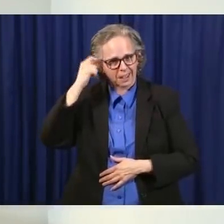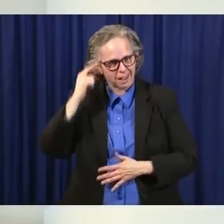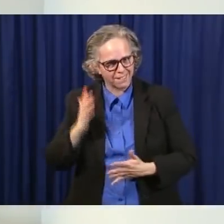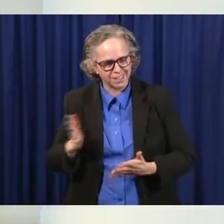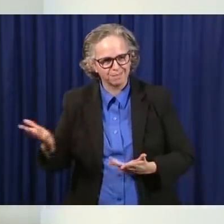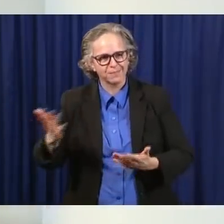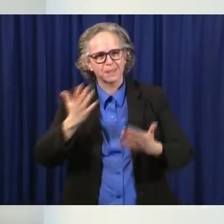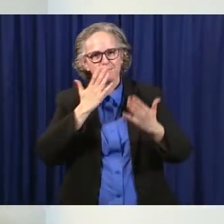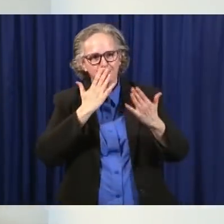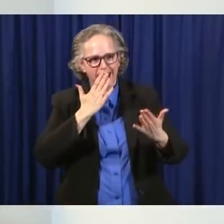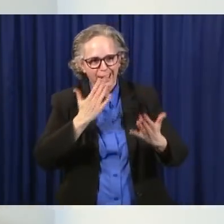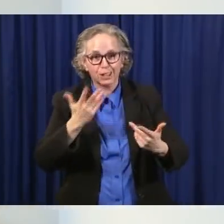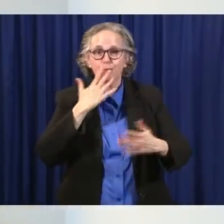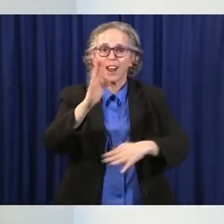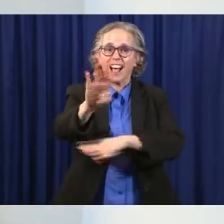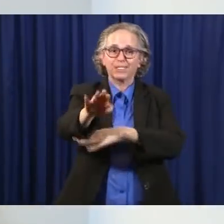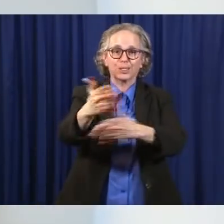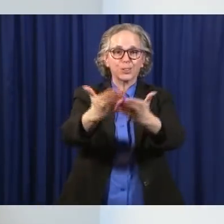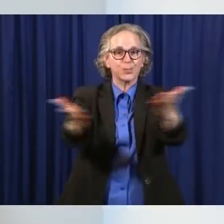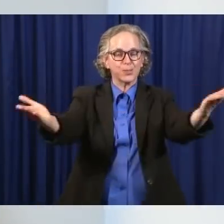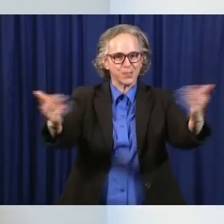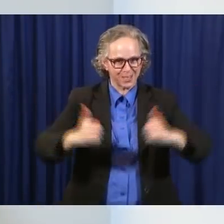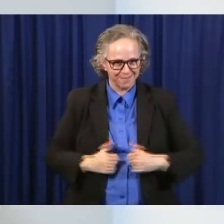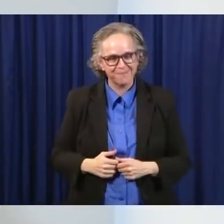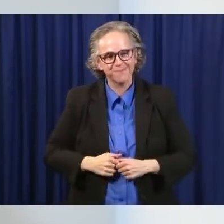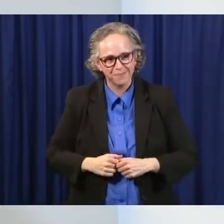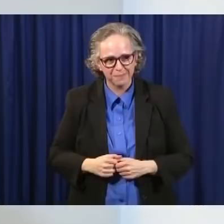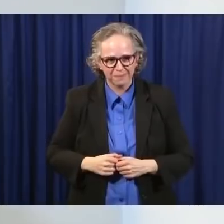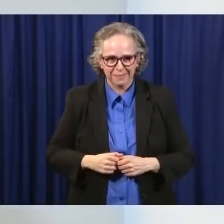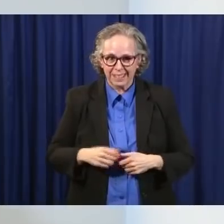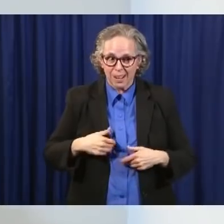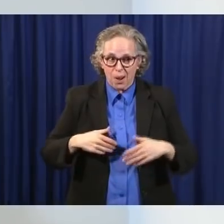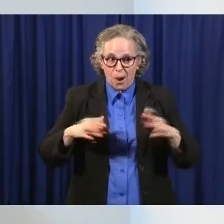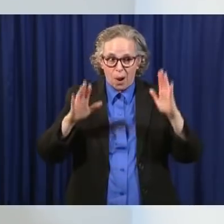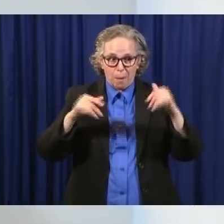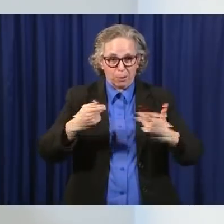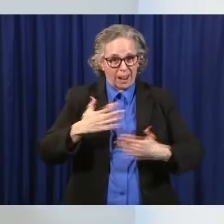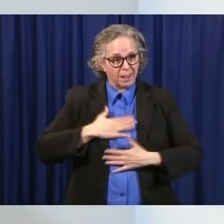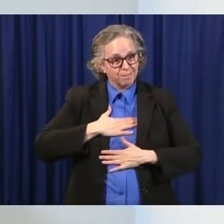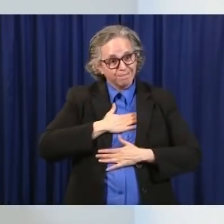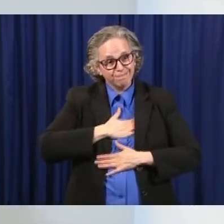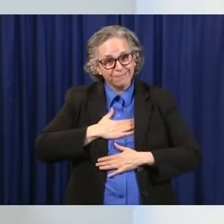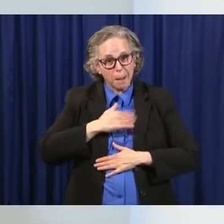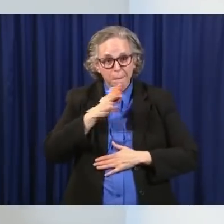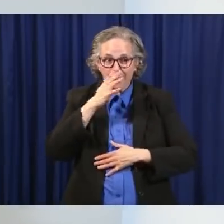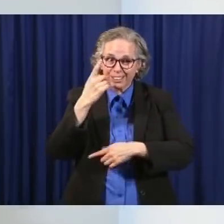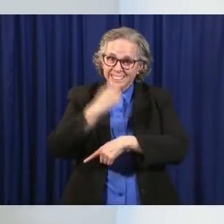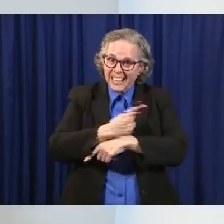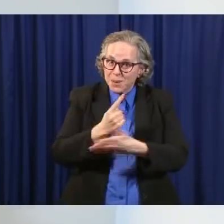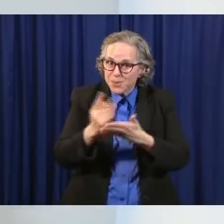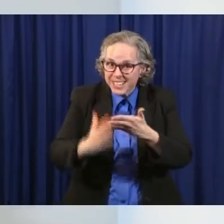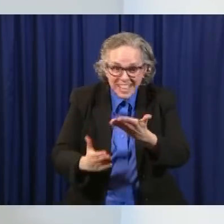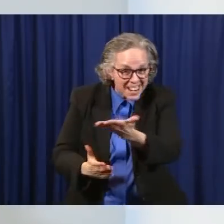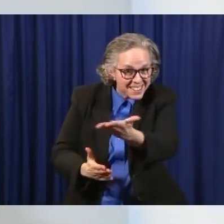Good afternoon, everyone, and hope everybody had a pleasant Mother's Day weekend. Thanks to all the great things that the moms out